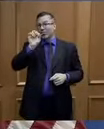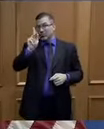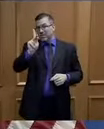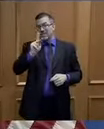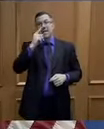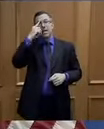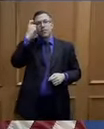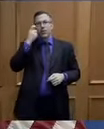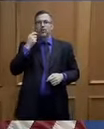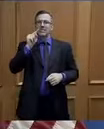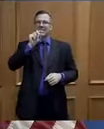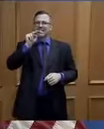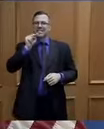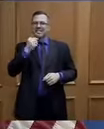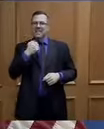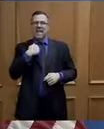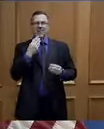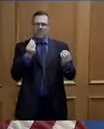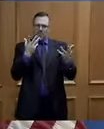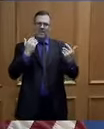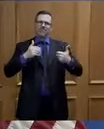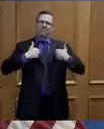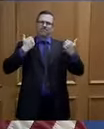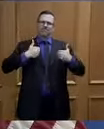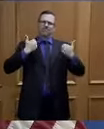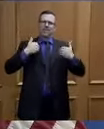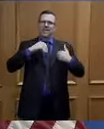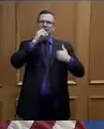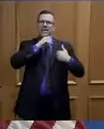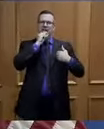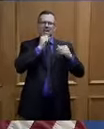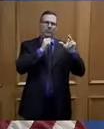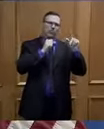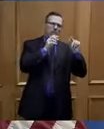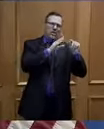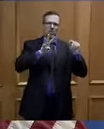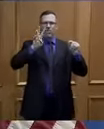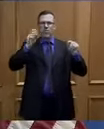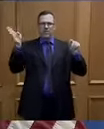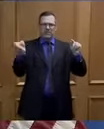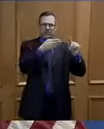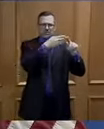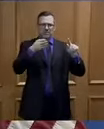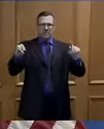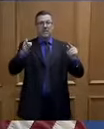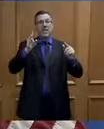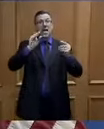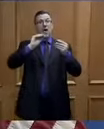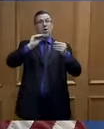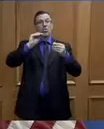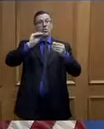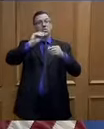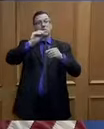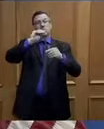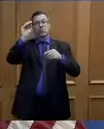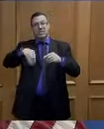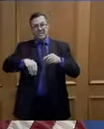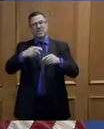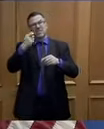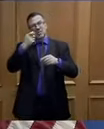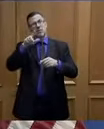younger population, we are right now having a lower than average hospitalization rate. I'm not certain that that trend will hold.